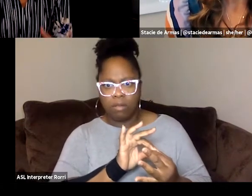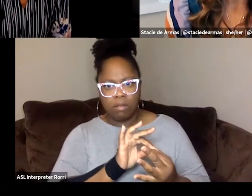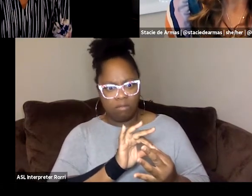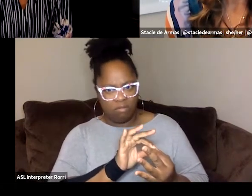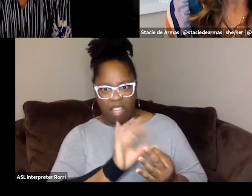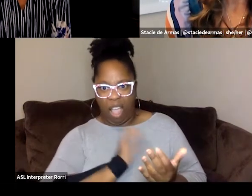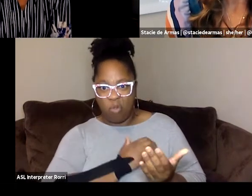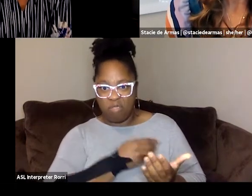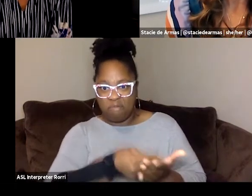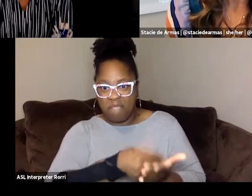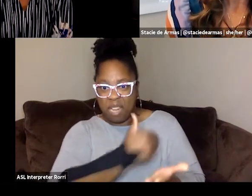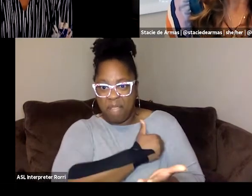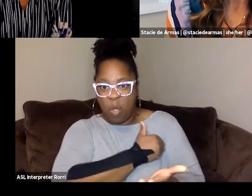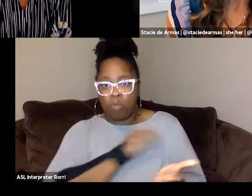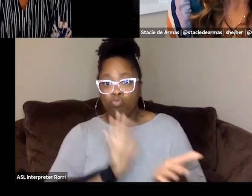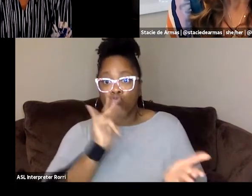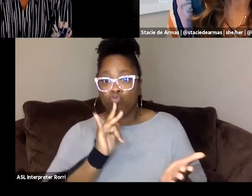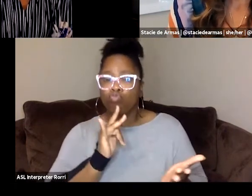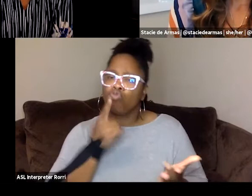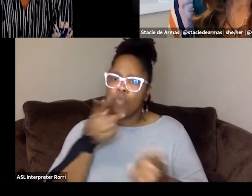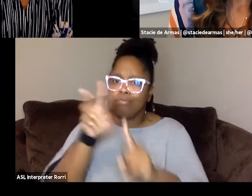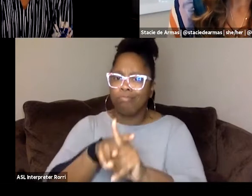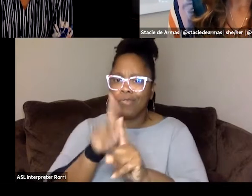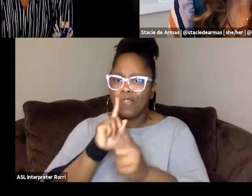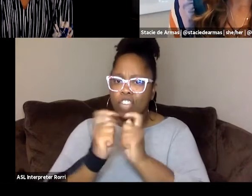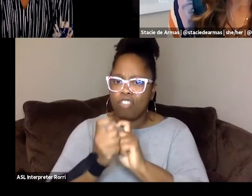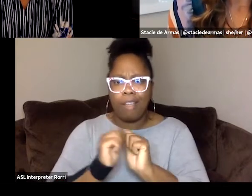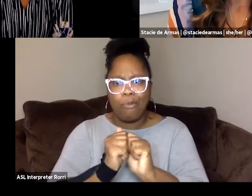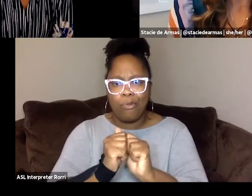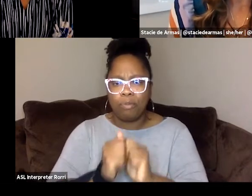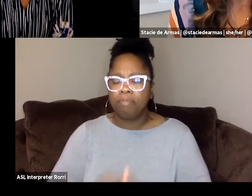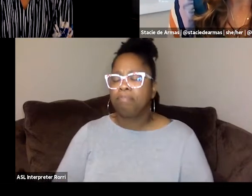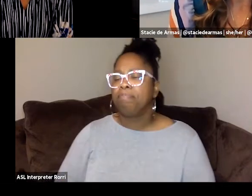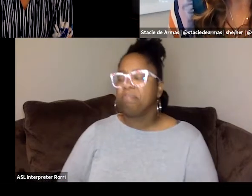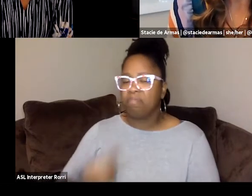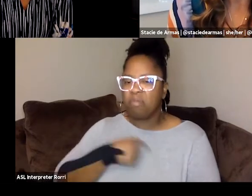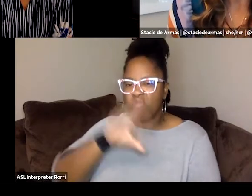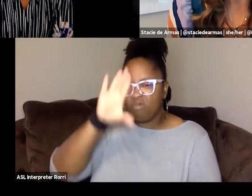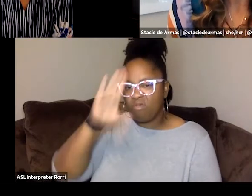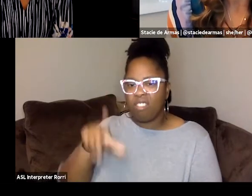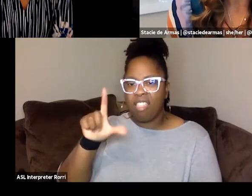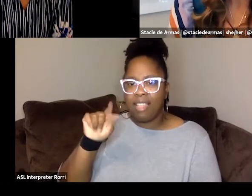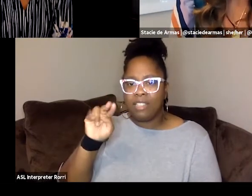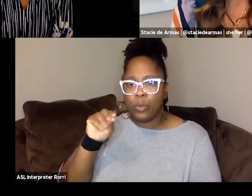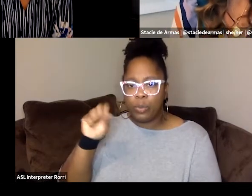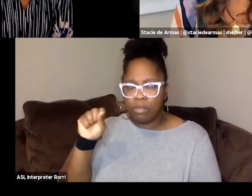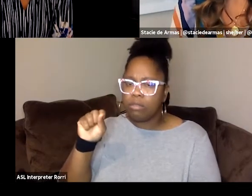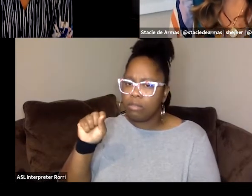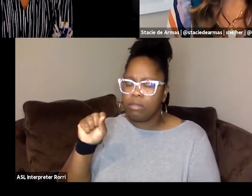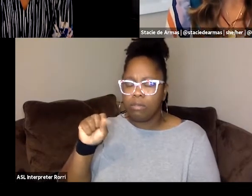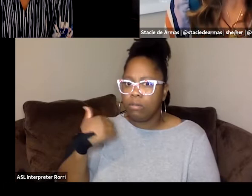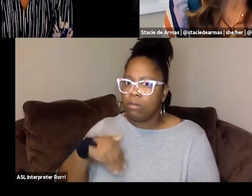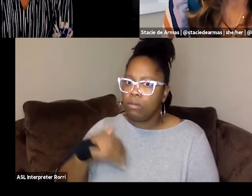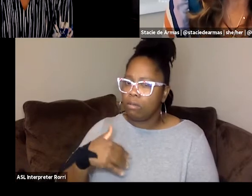garner these changes that we're talking about? Well, we know that Latinos are among the heaviest